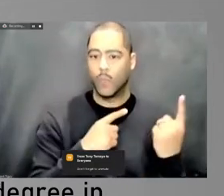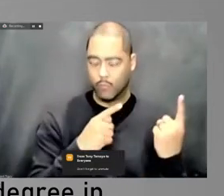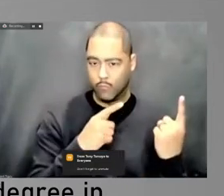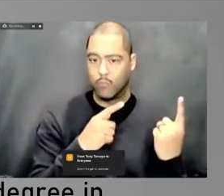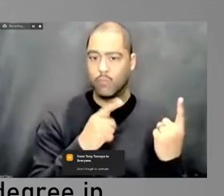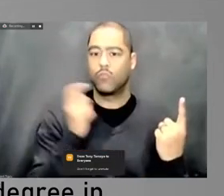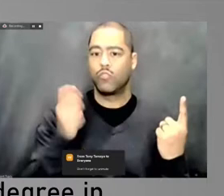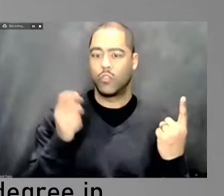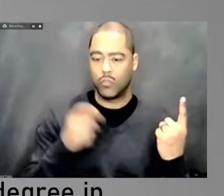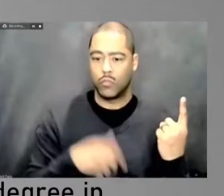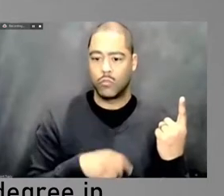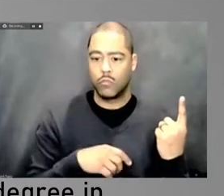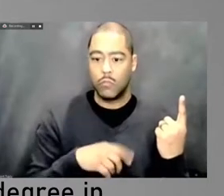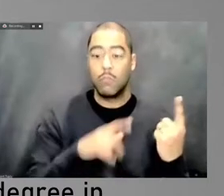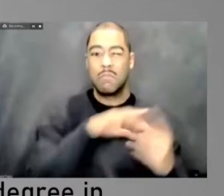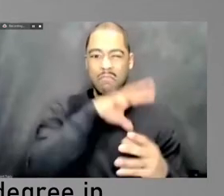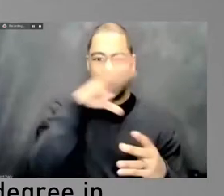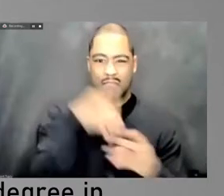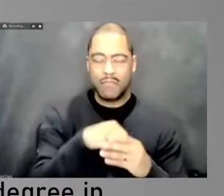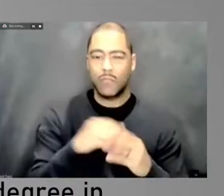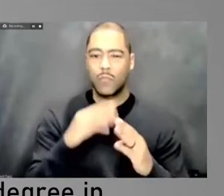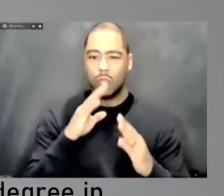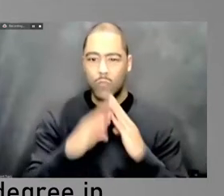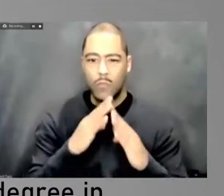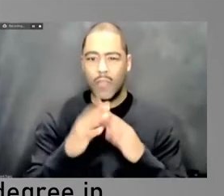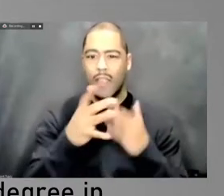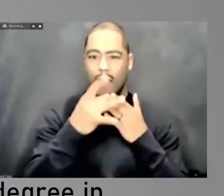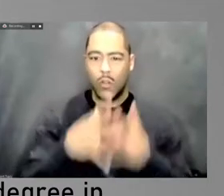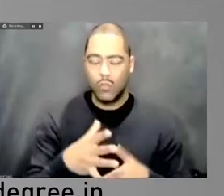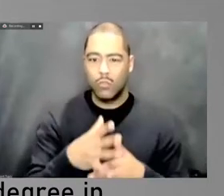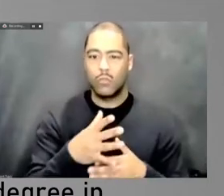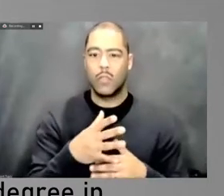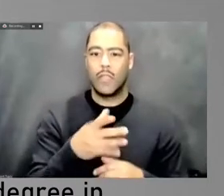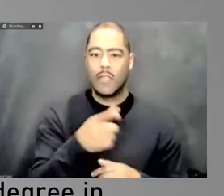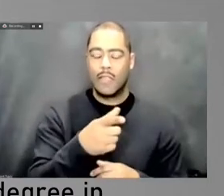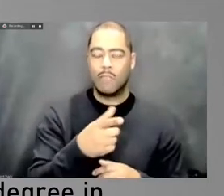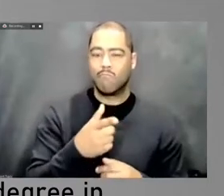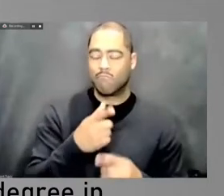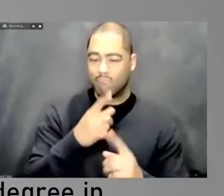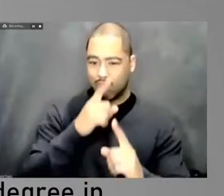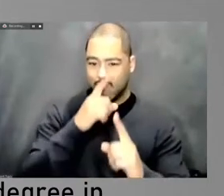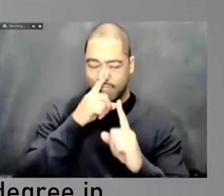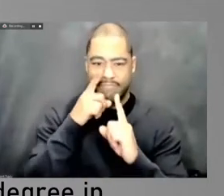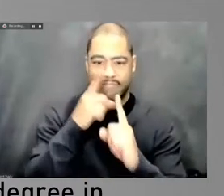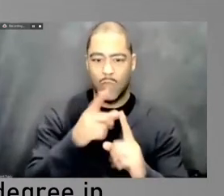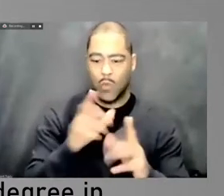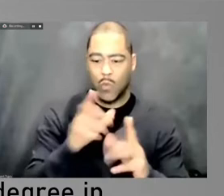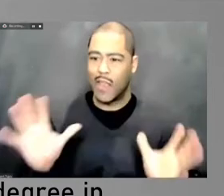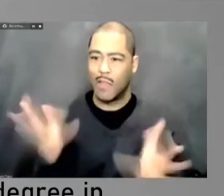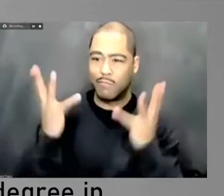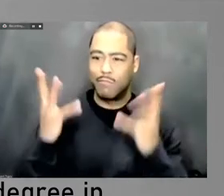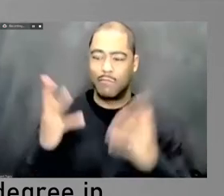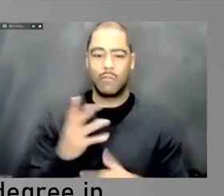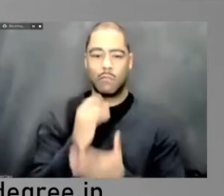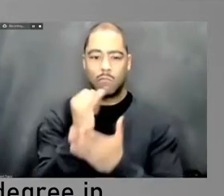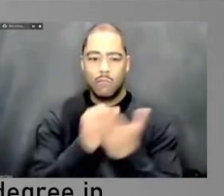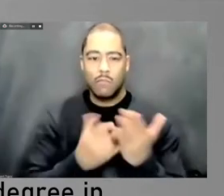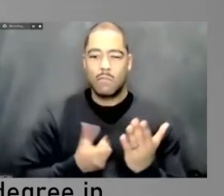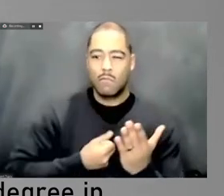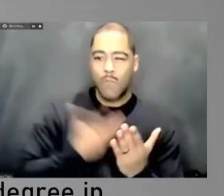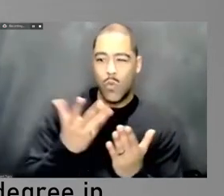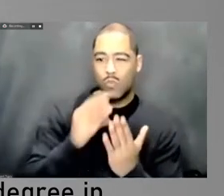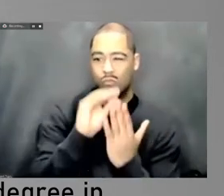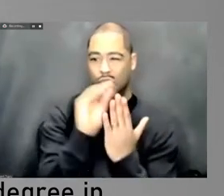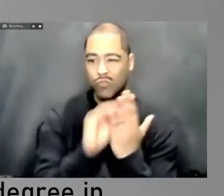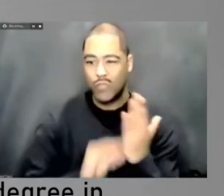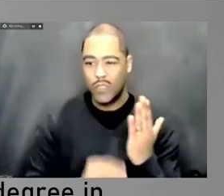leaders who support the written and spoken word and looks forward to celebrating the evolving art form of poetry with those